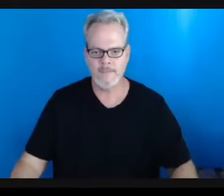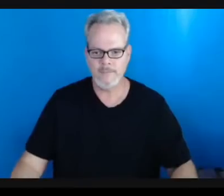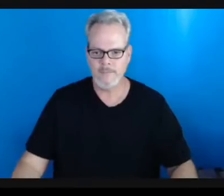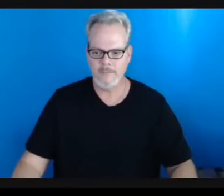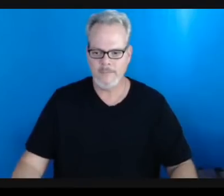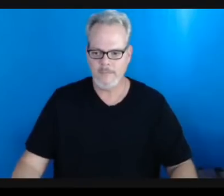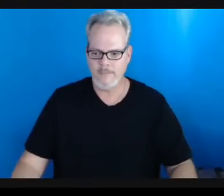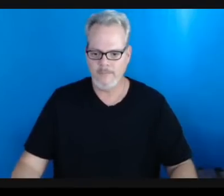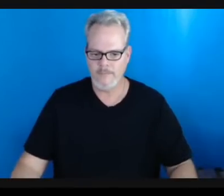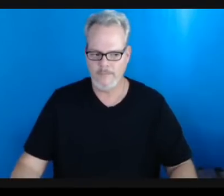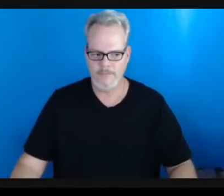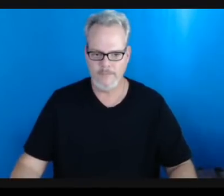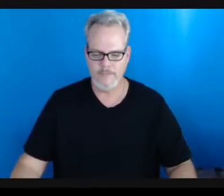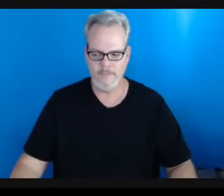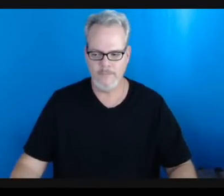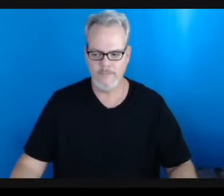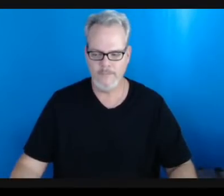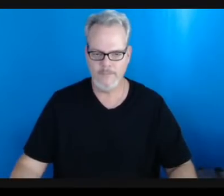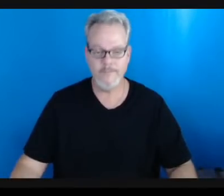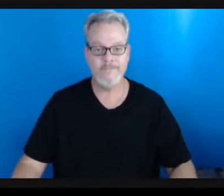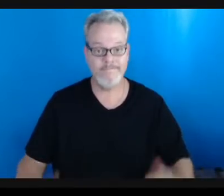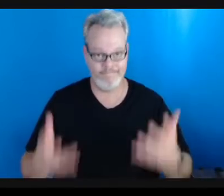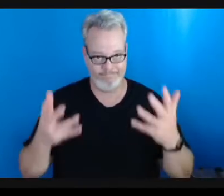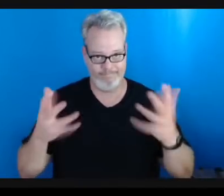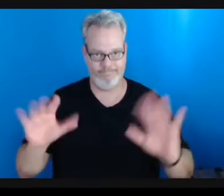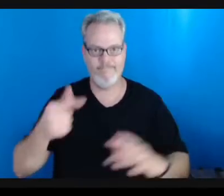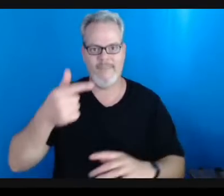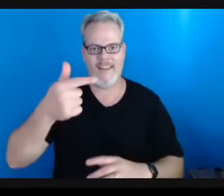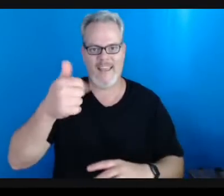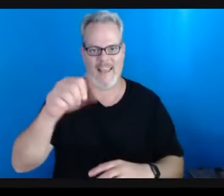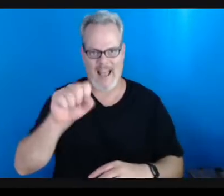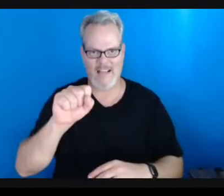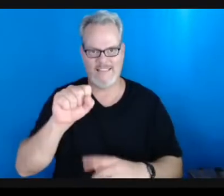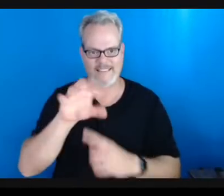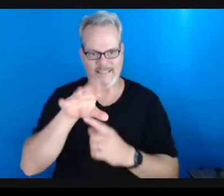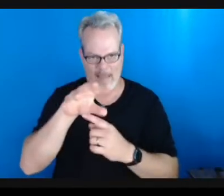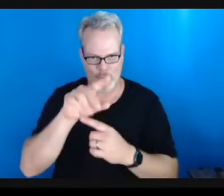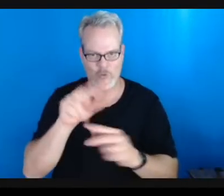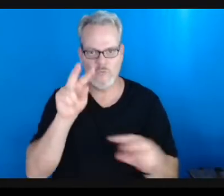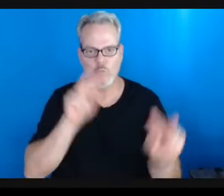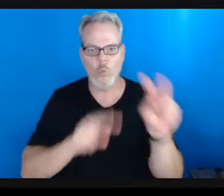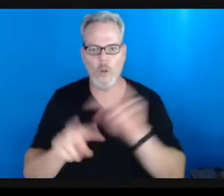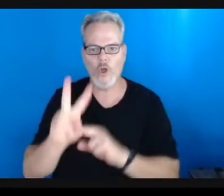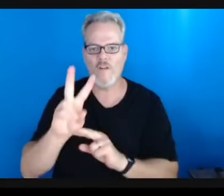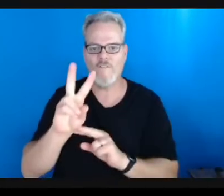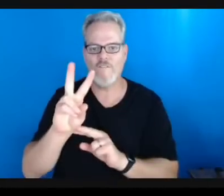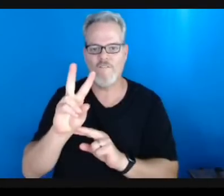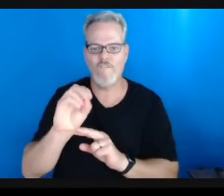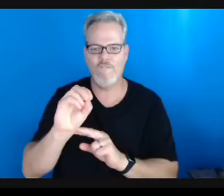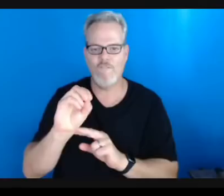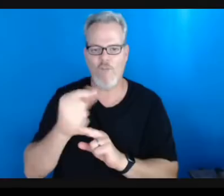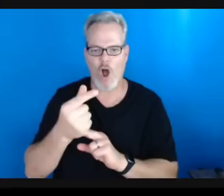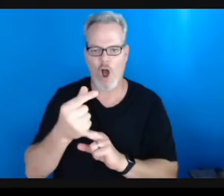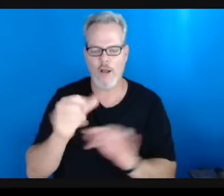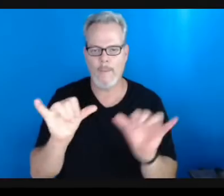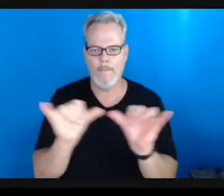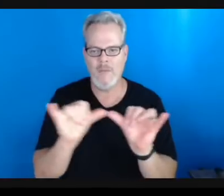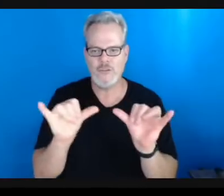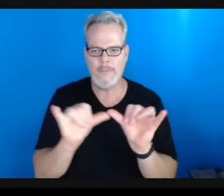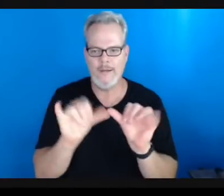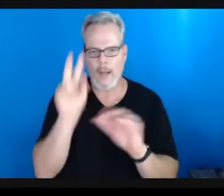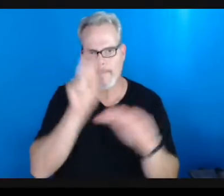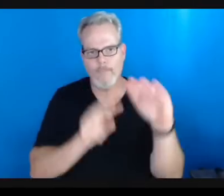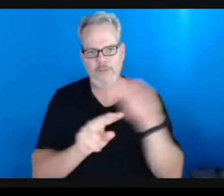So that's our gas cameras, and we can look at the VOG measurement and prediction project for our forecast